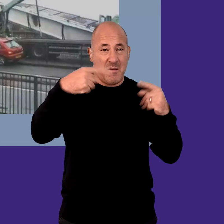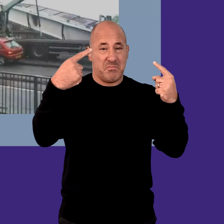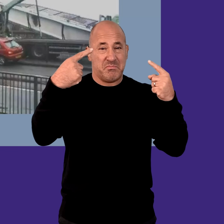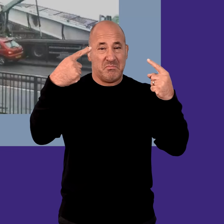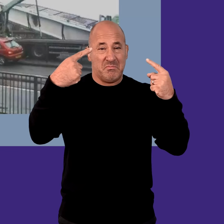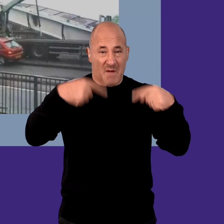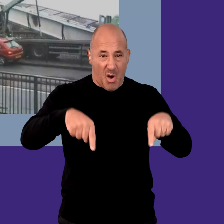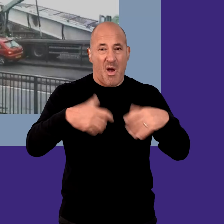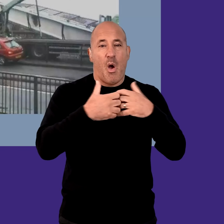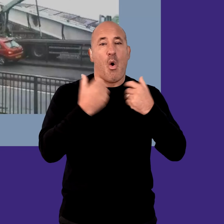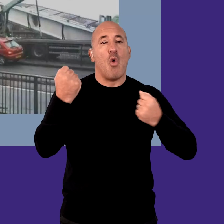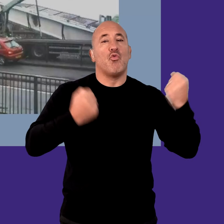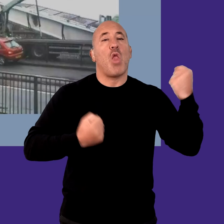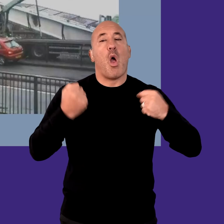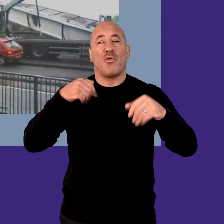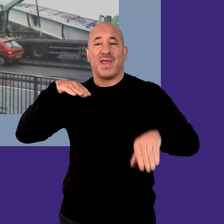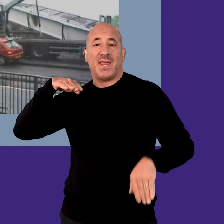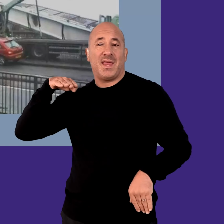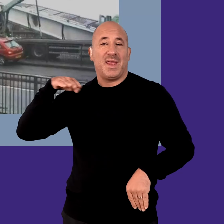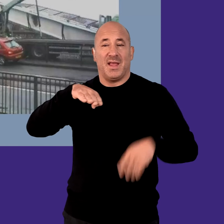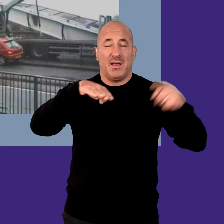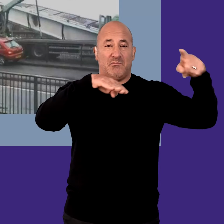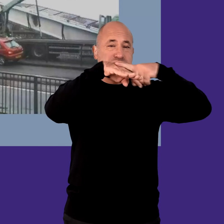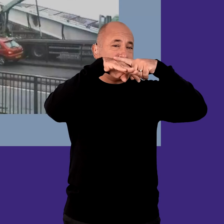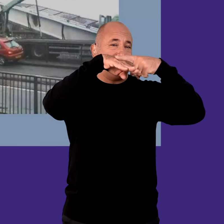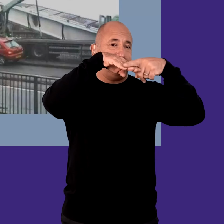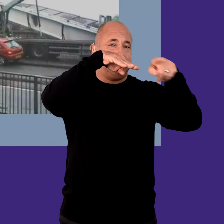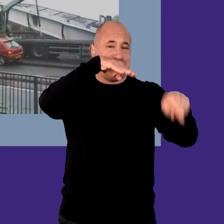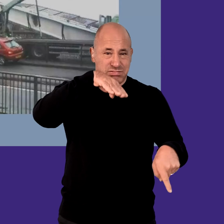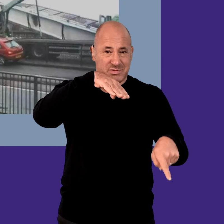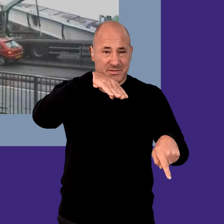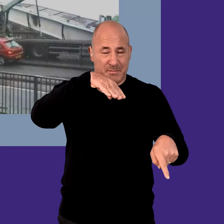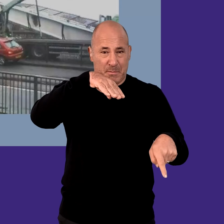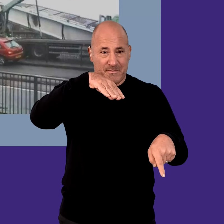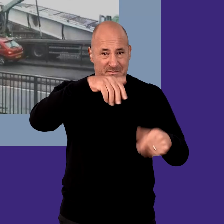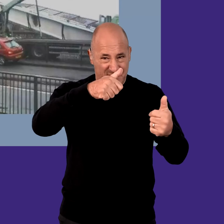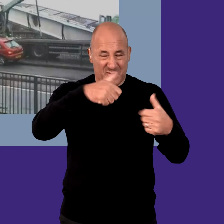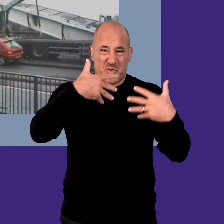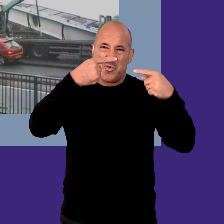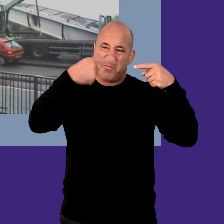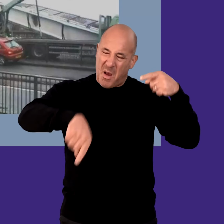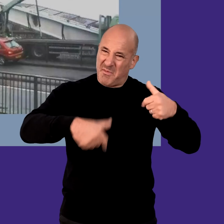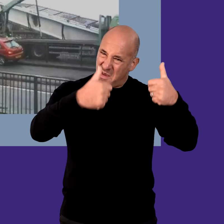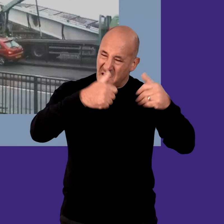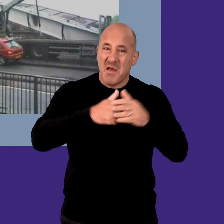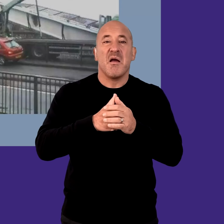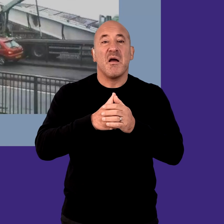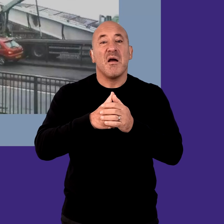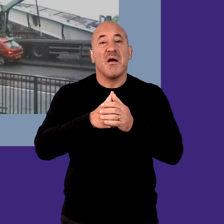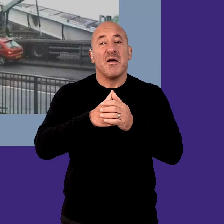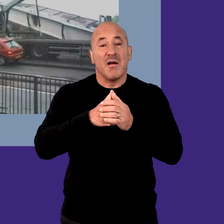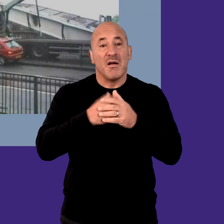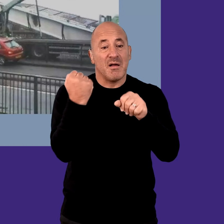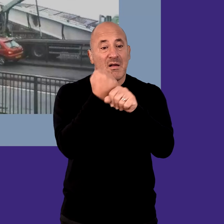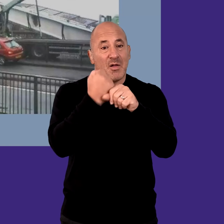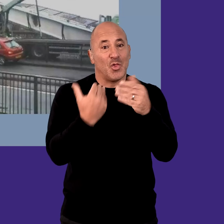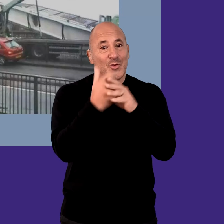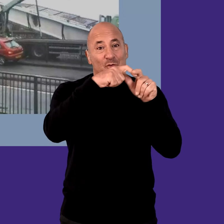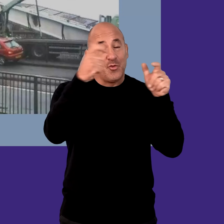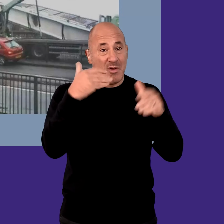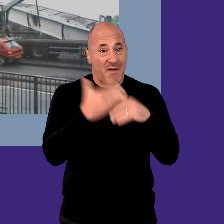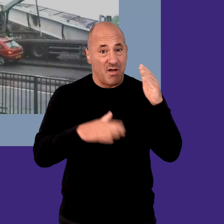only footbridge leading into that estate was fell down after it was struck by a lorry passing underneath